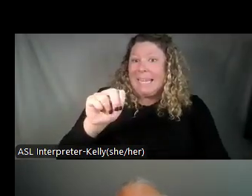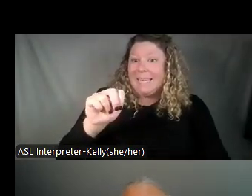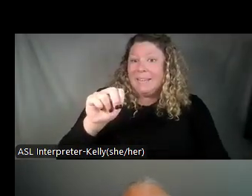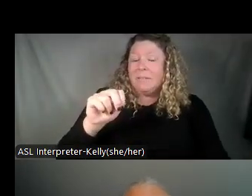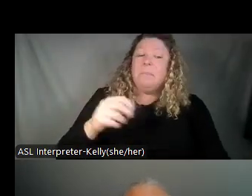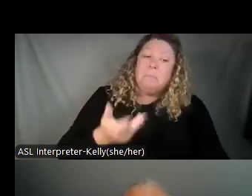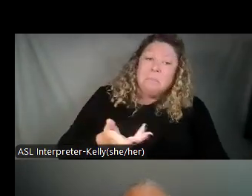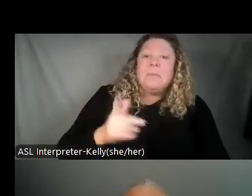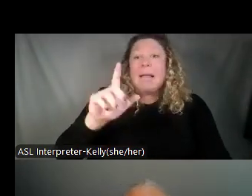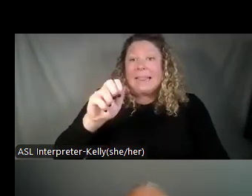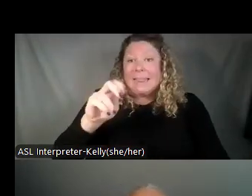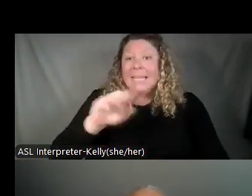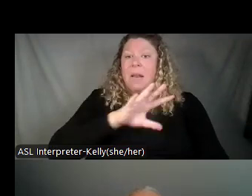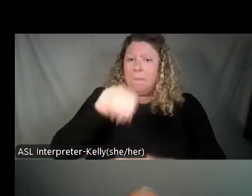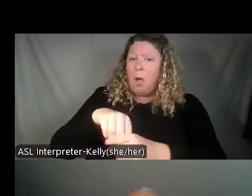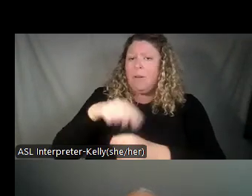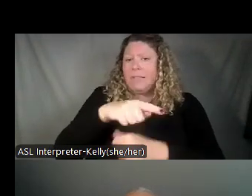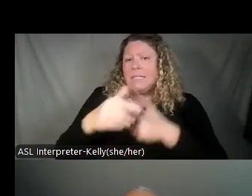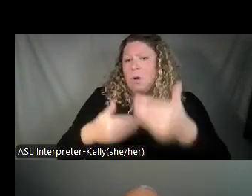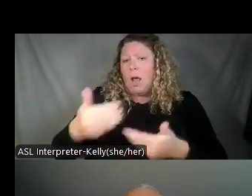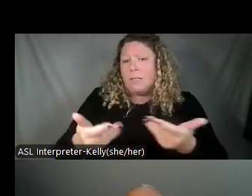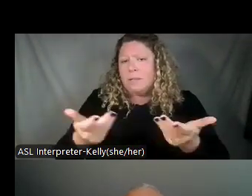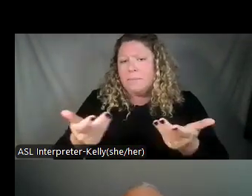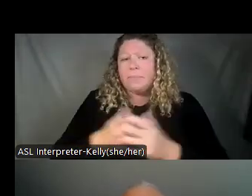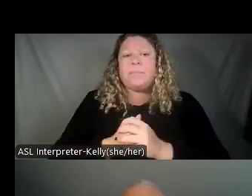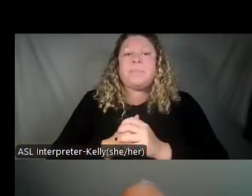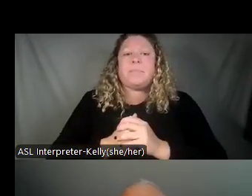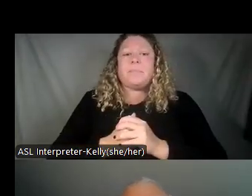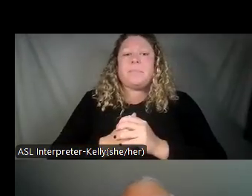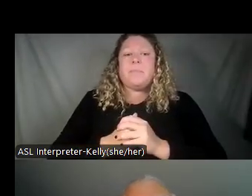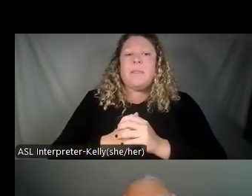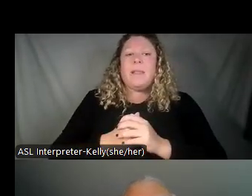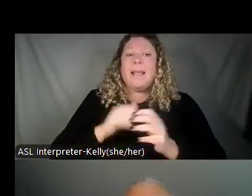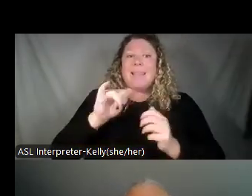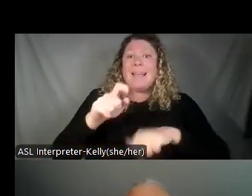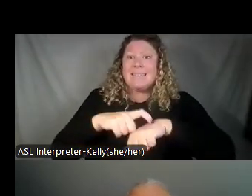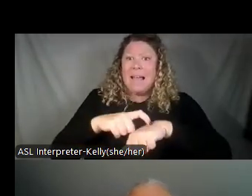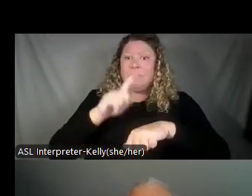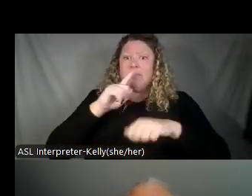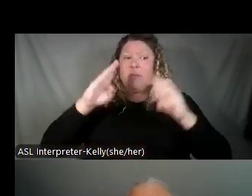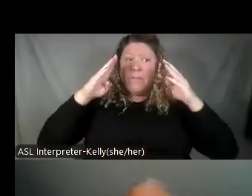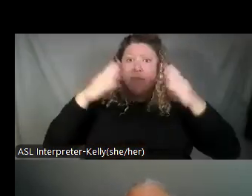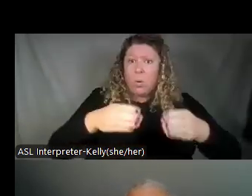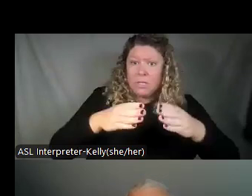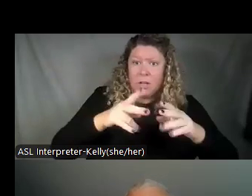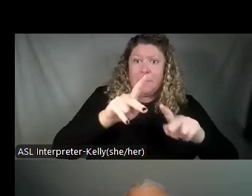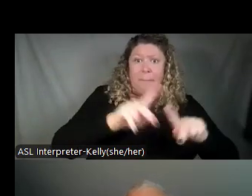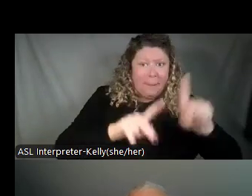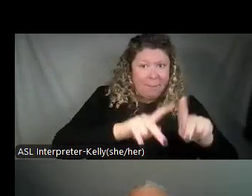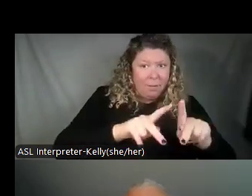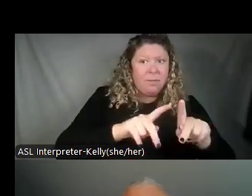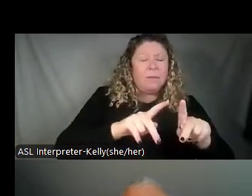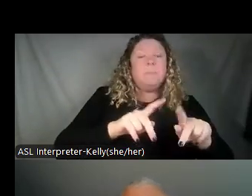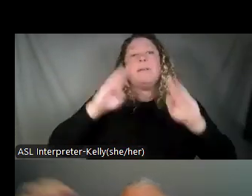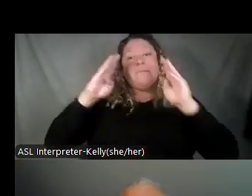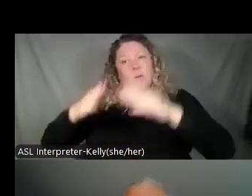part of this process. And so during this time, there's a real focus on people, but there's also a focus on processes